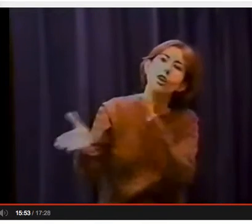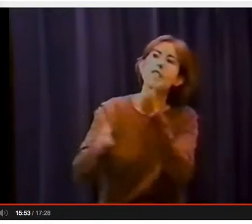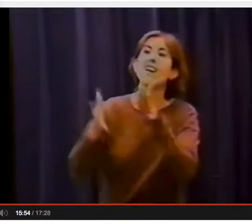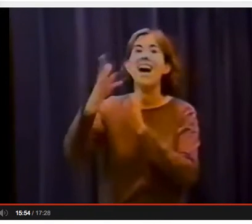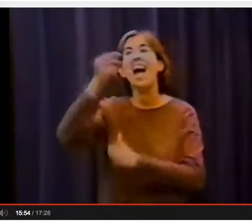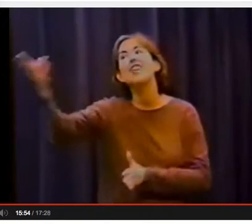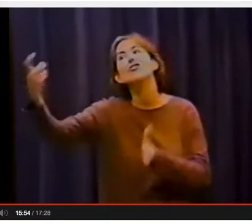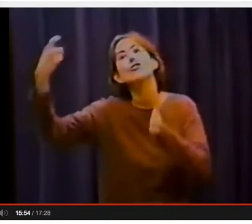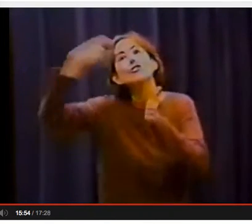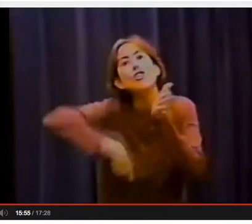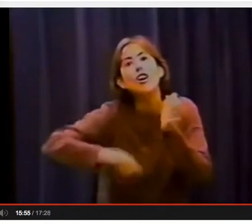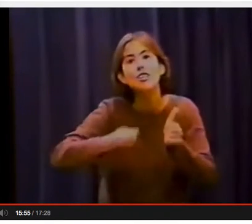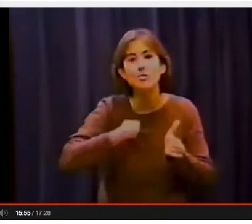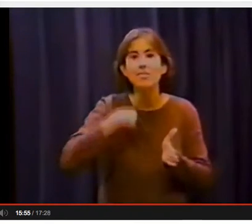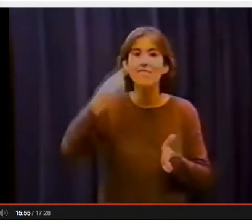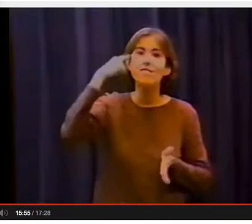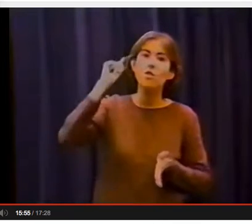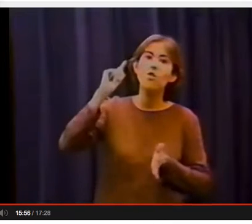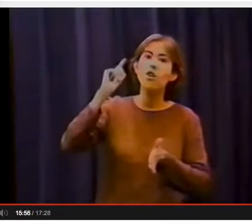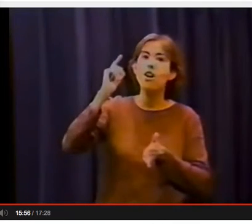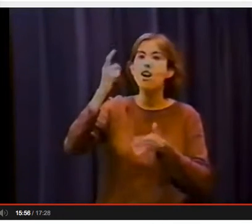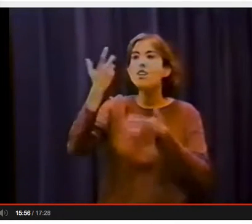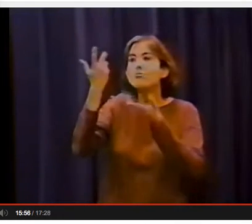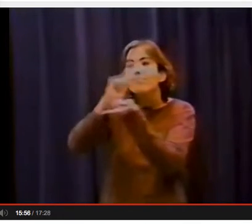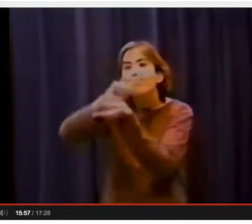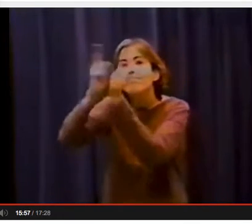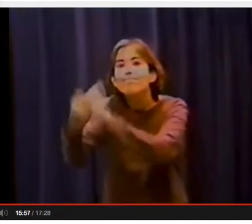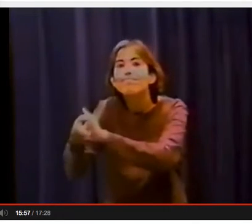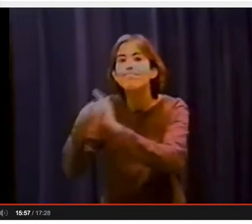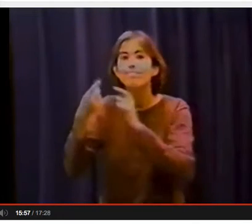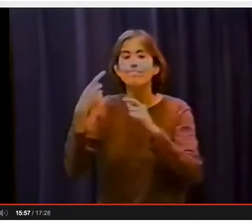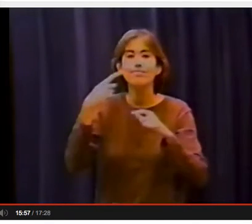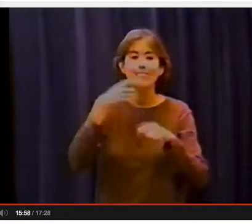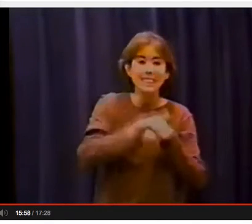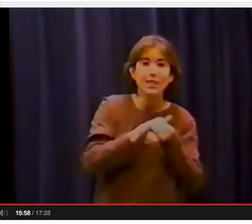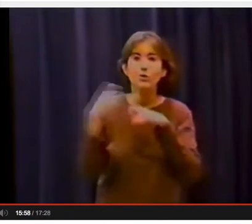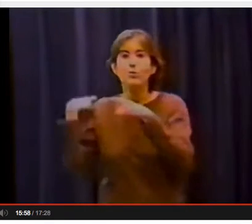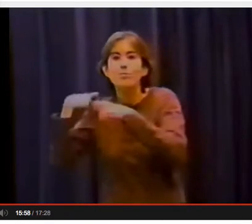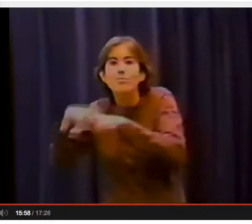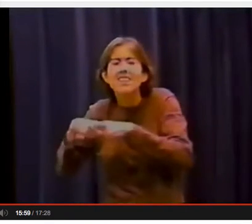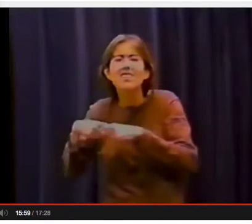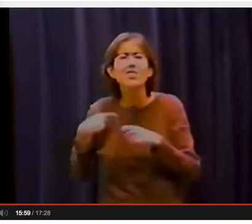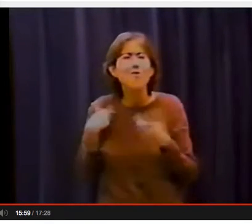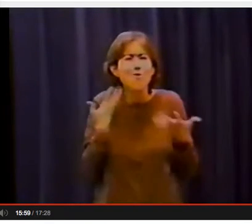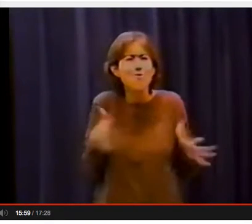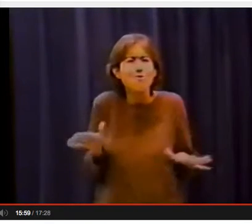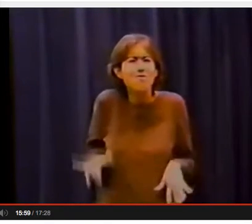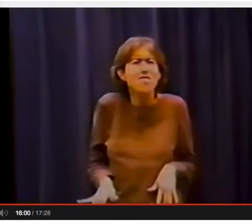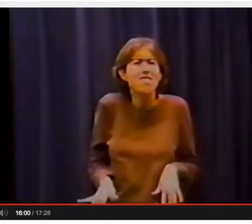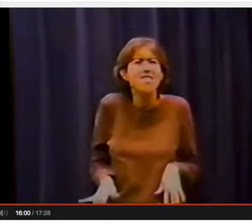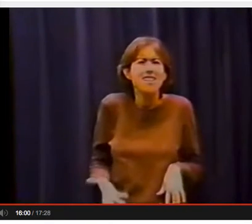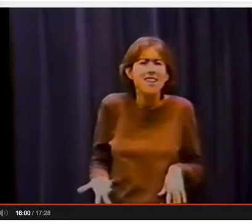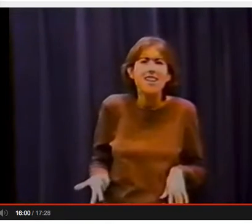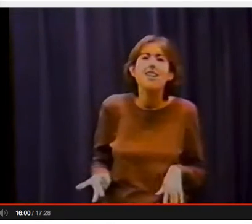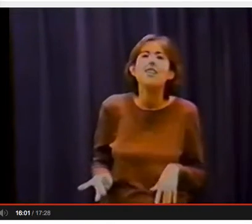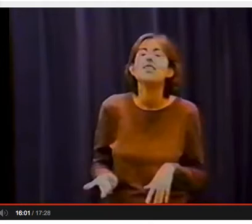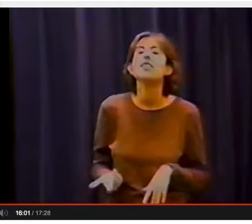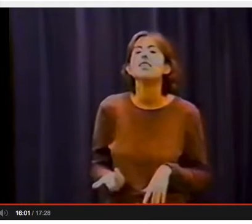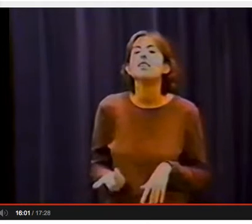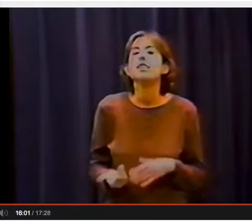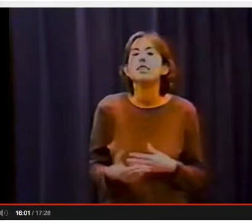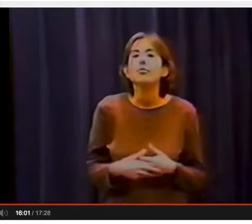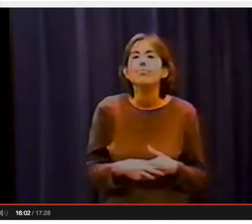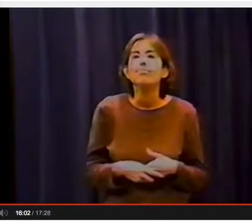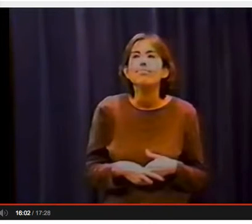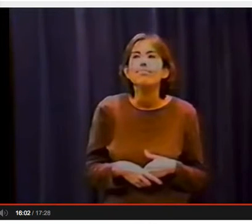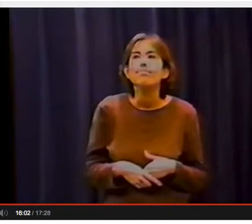You don't want to have to go to Texas and have those services here, then they charge me for the translation, the English to Spanish. I don't want that.